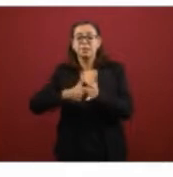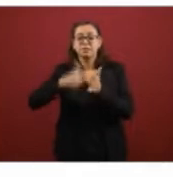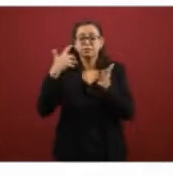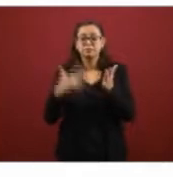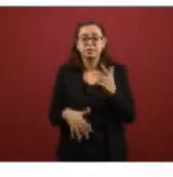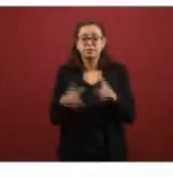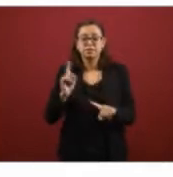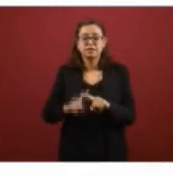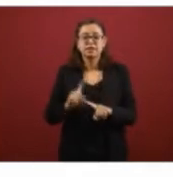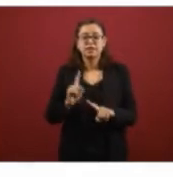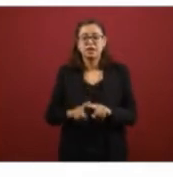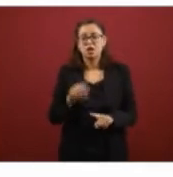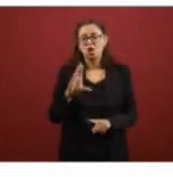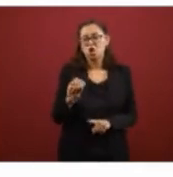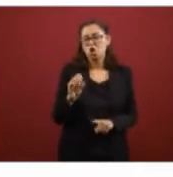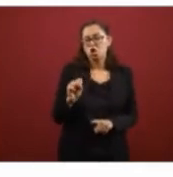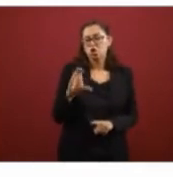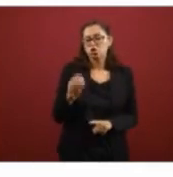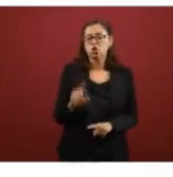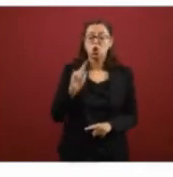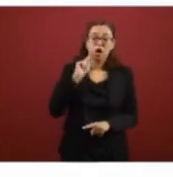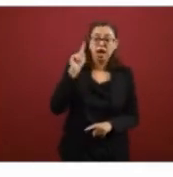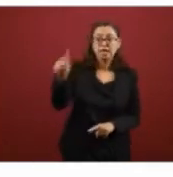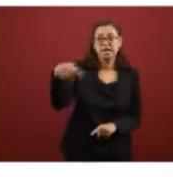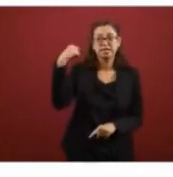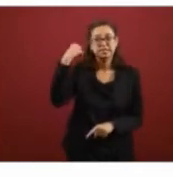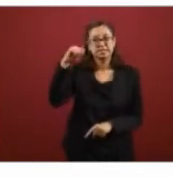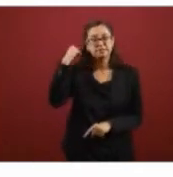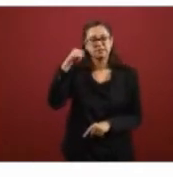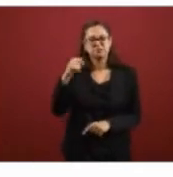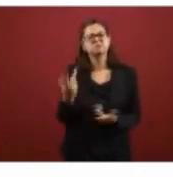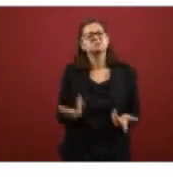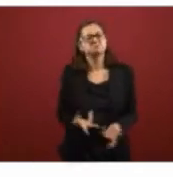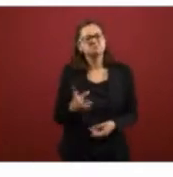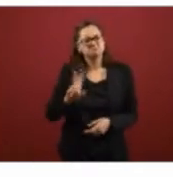lowest one was Costco Gas in Tabasco,